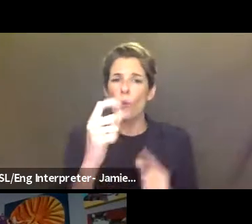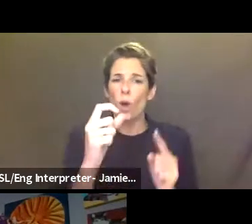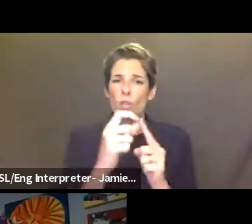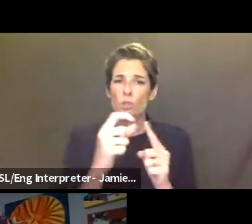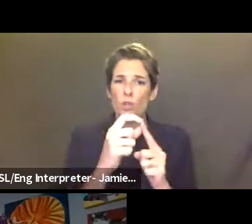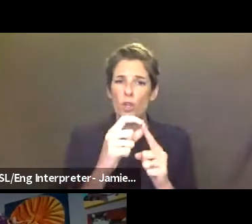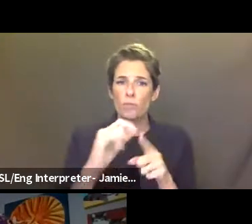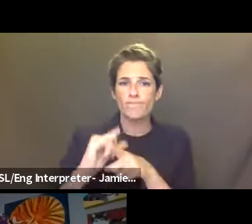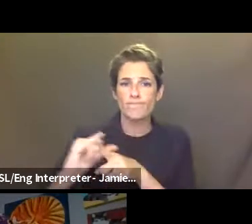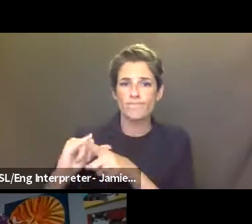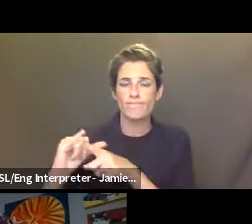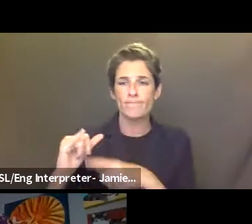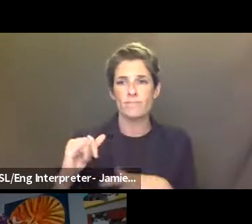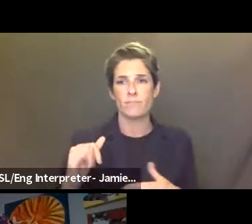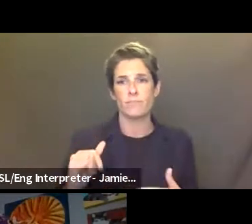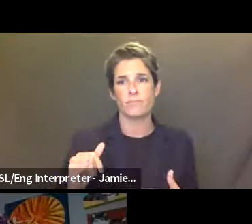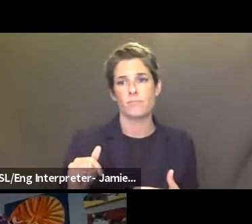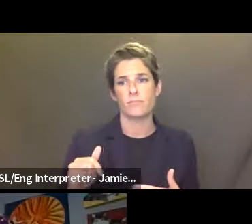There's one term that's been used by some